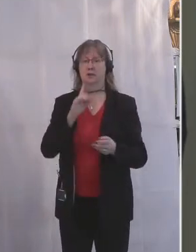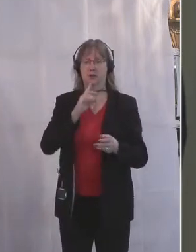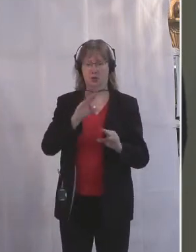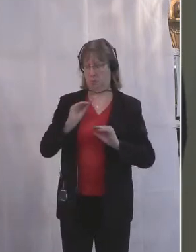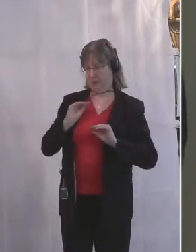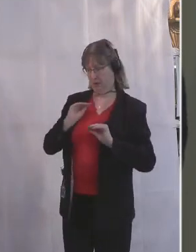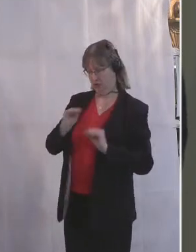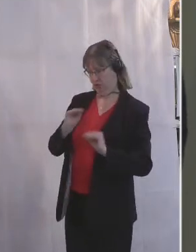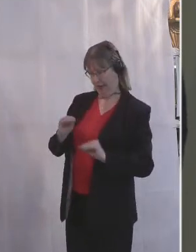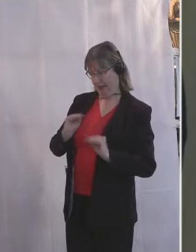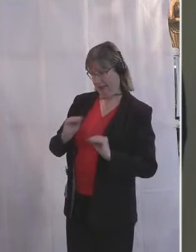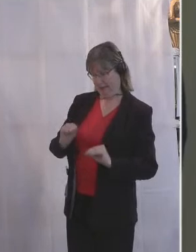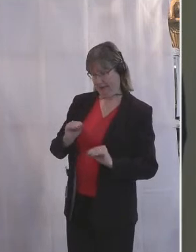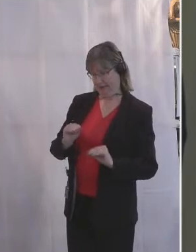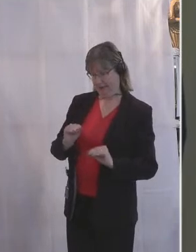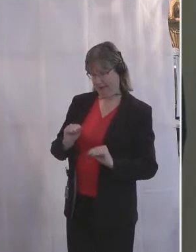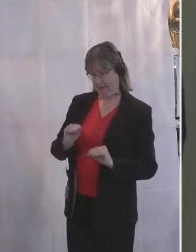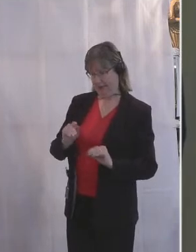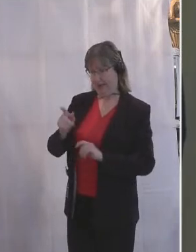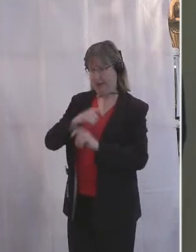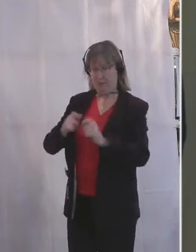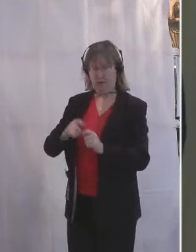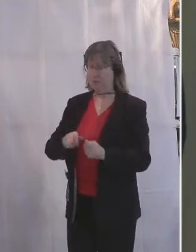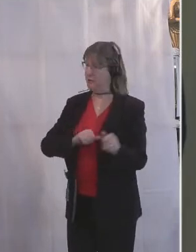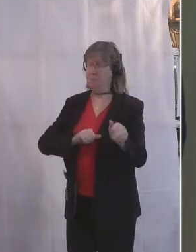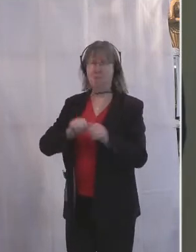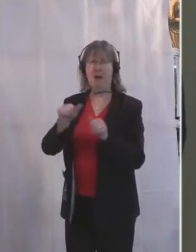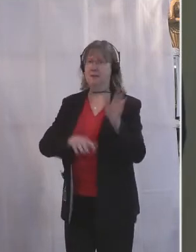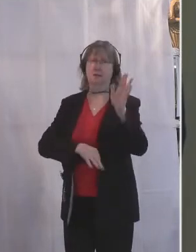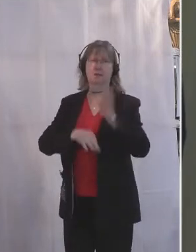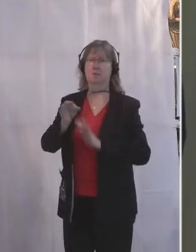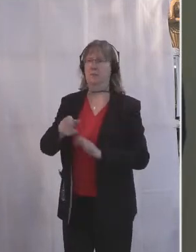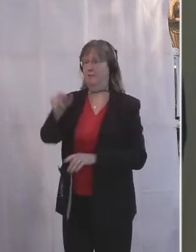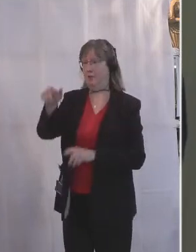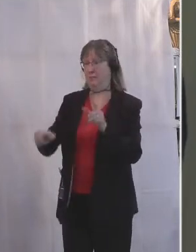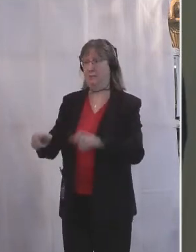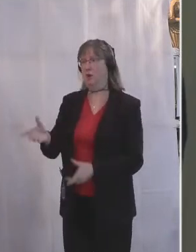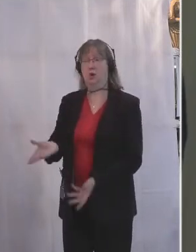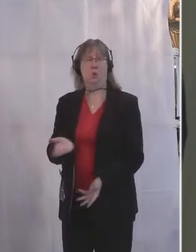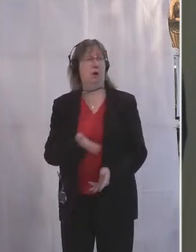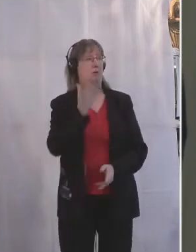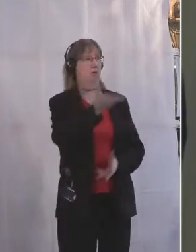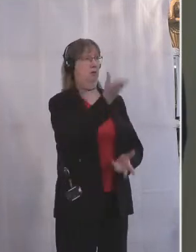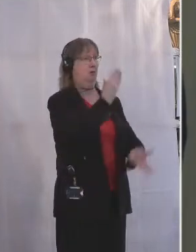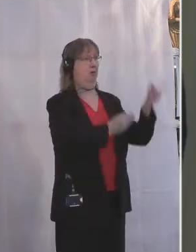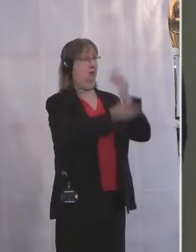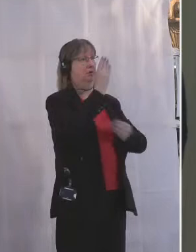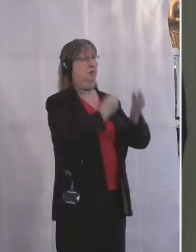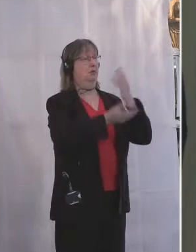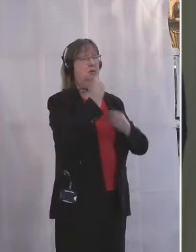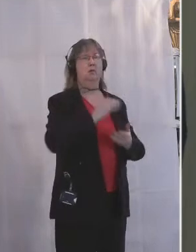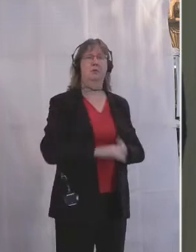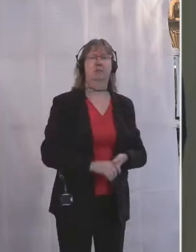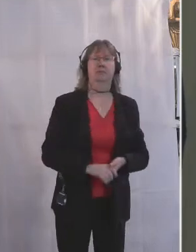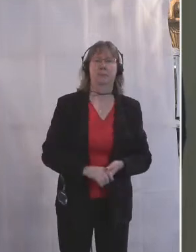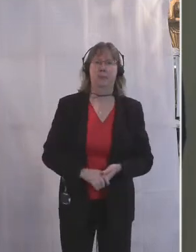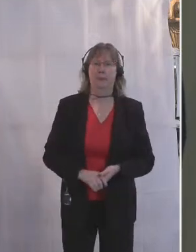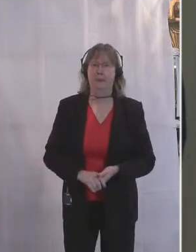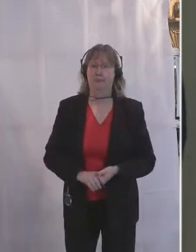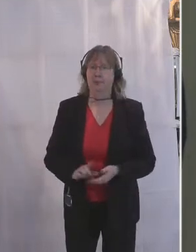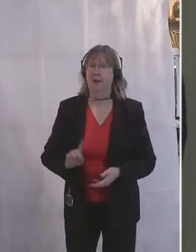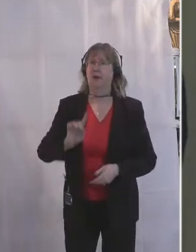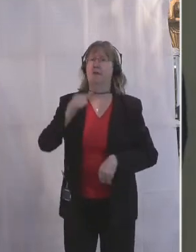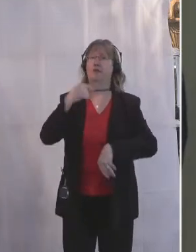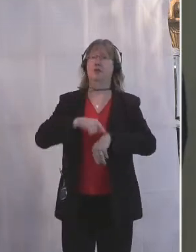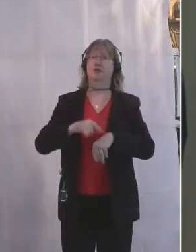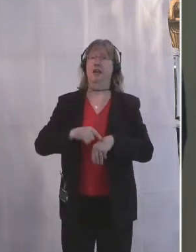training, and makes it so much better for the individuals attending it. And it's the first one worldwide that's